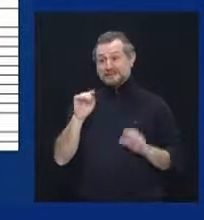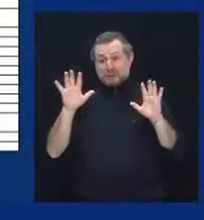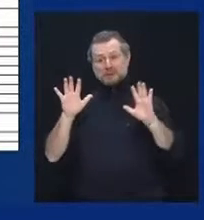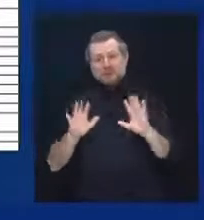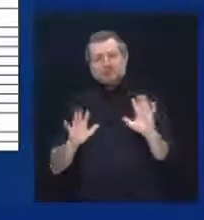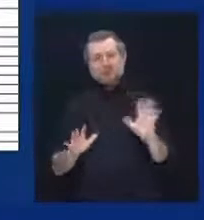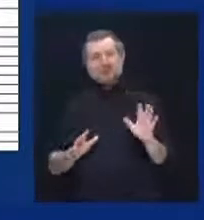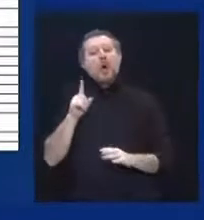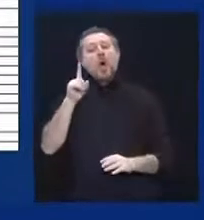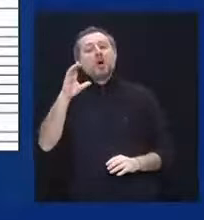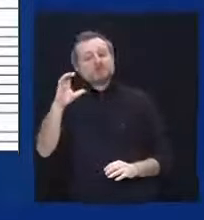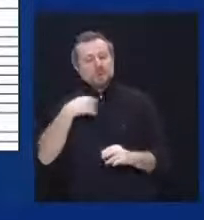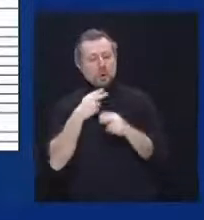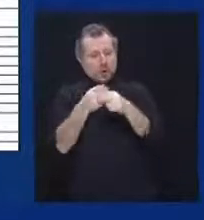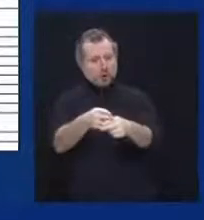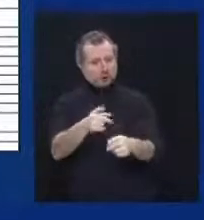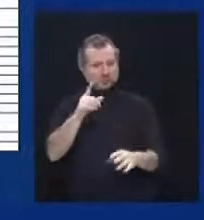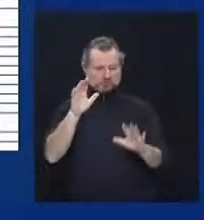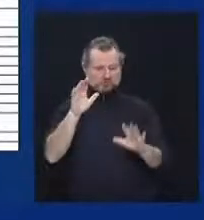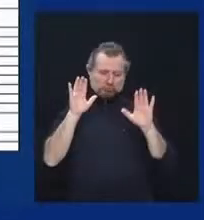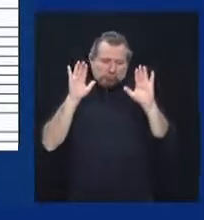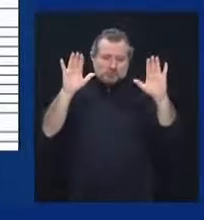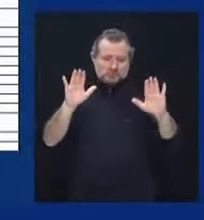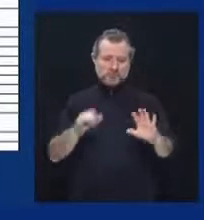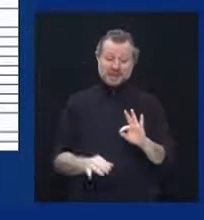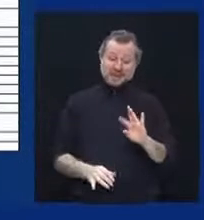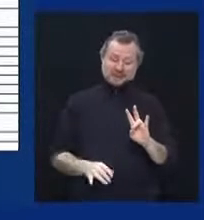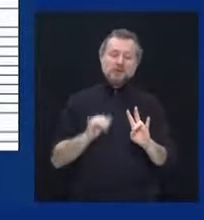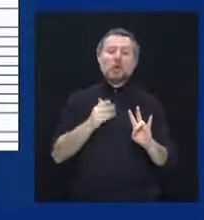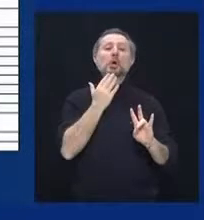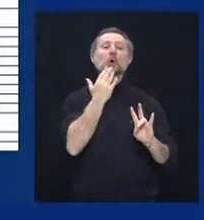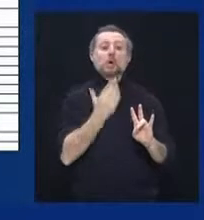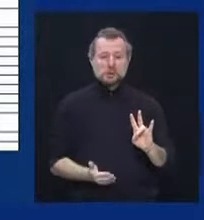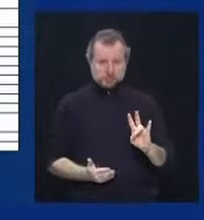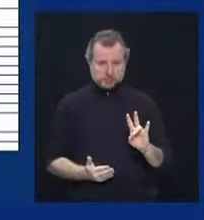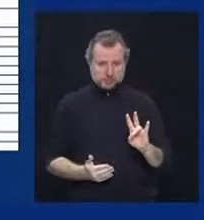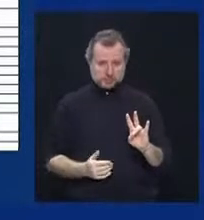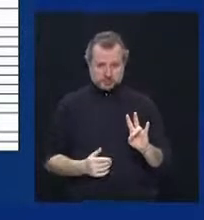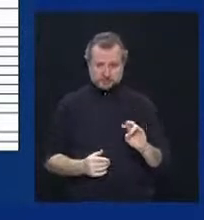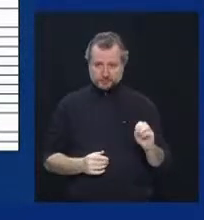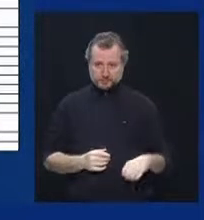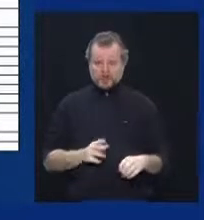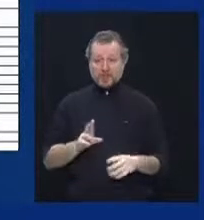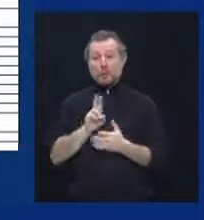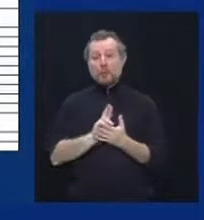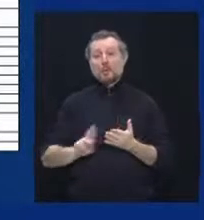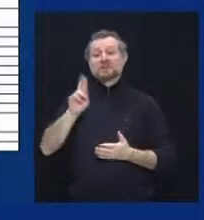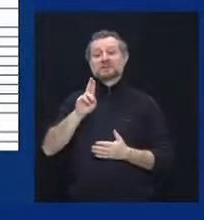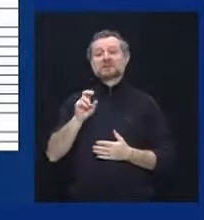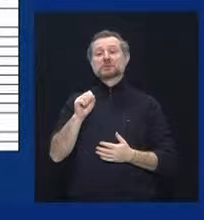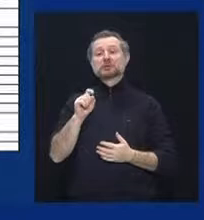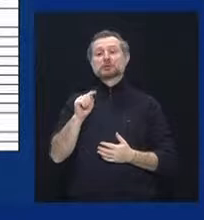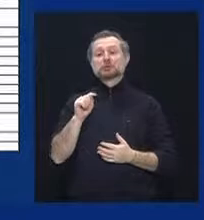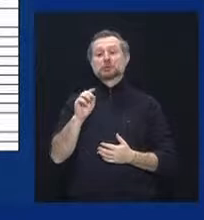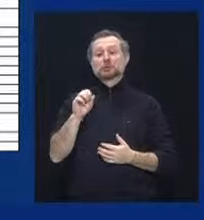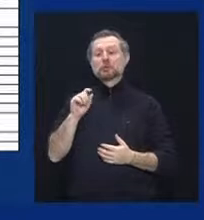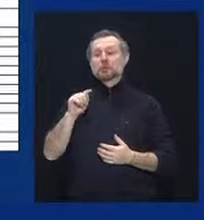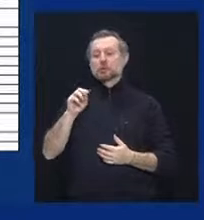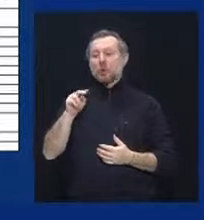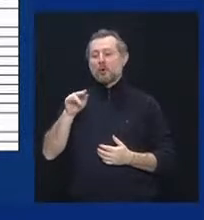but 97 is very good. University Hospital Stony Brook, 96. Good.